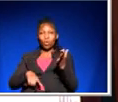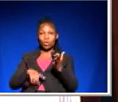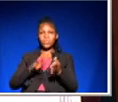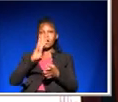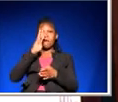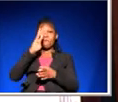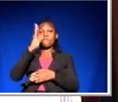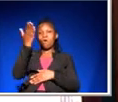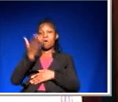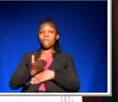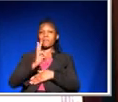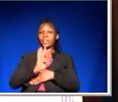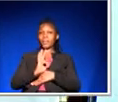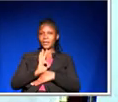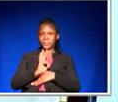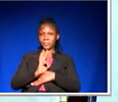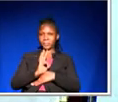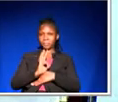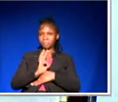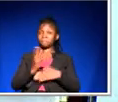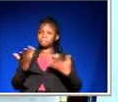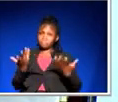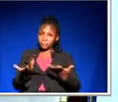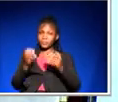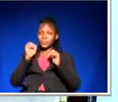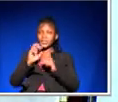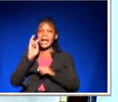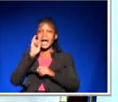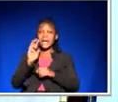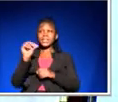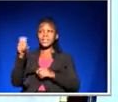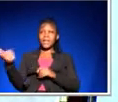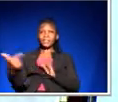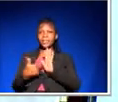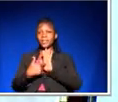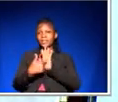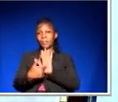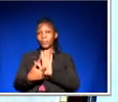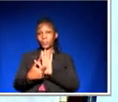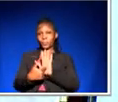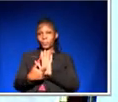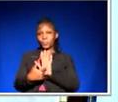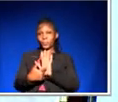over 3. We can look at an example.